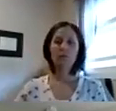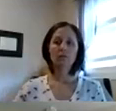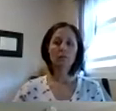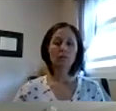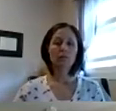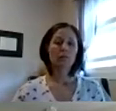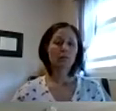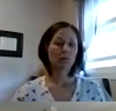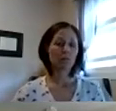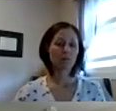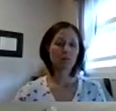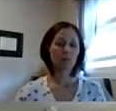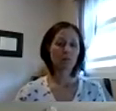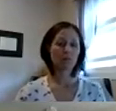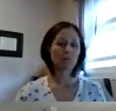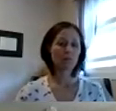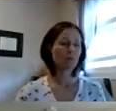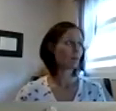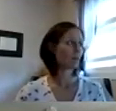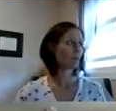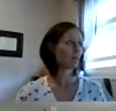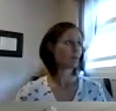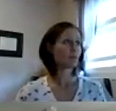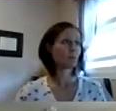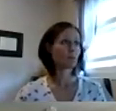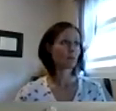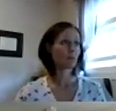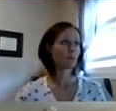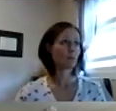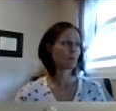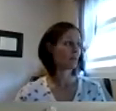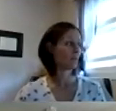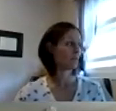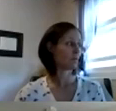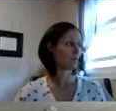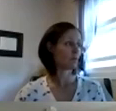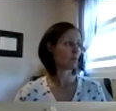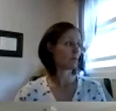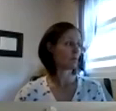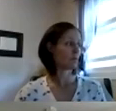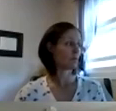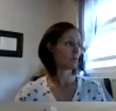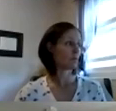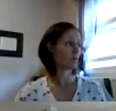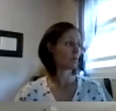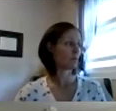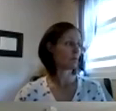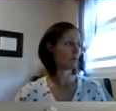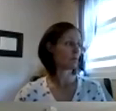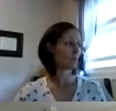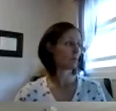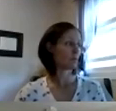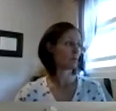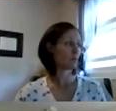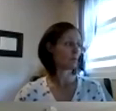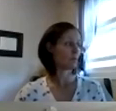of organizations that are not eligible would include K-12 schools, religious organizations, and then I want to take a moment just